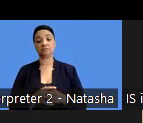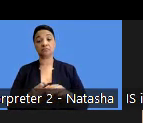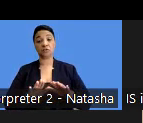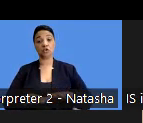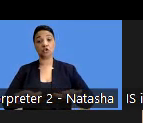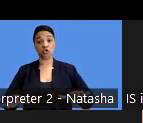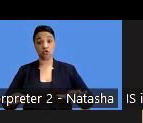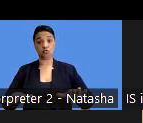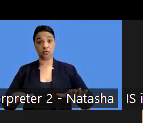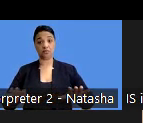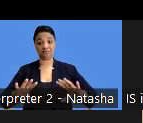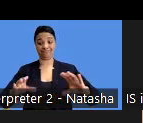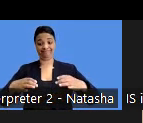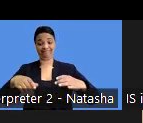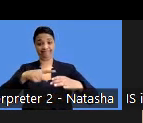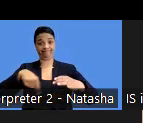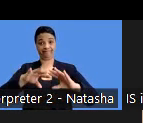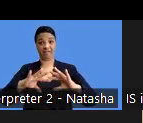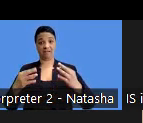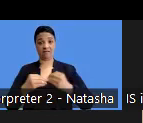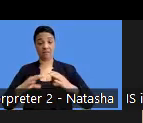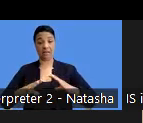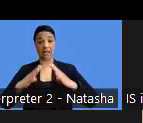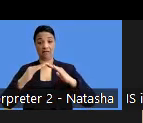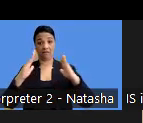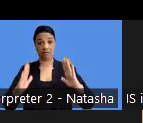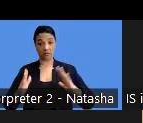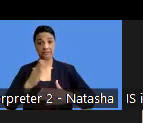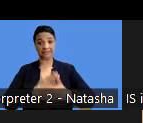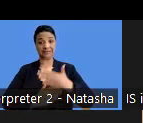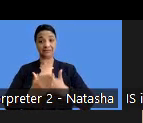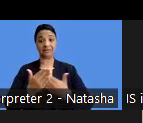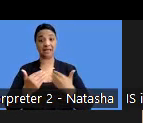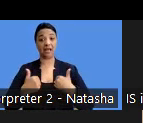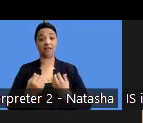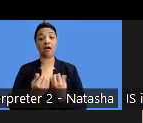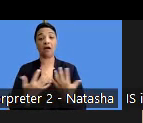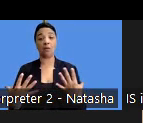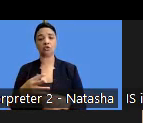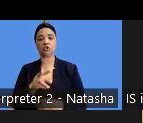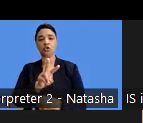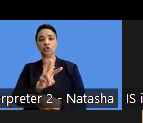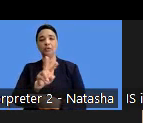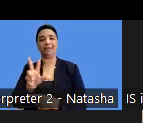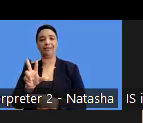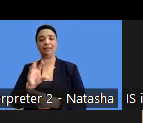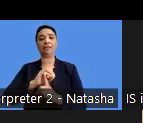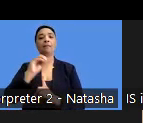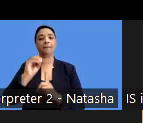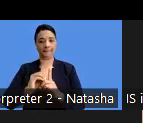23% reported at the last one. By at least one by working